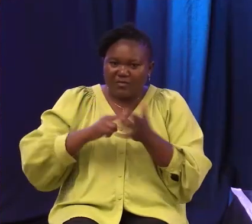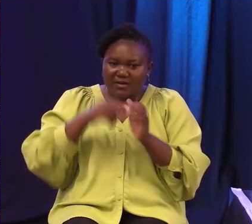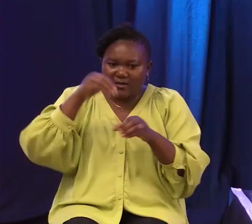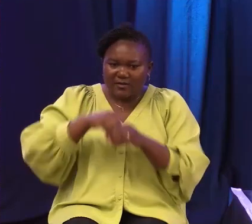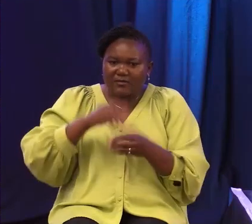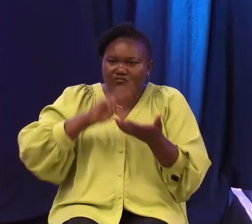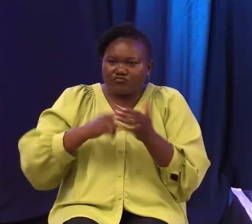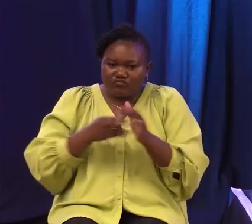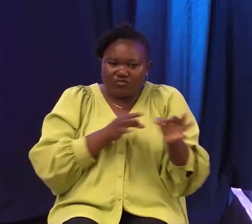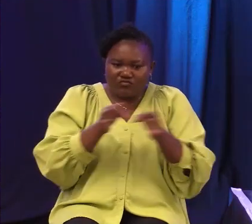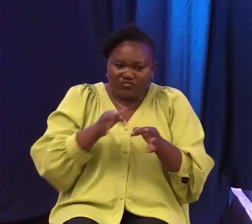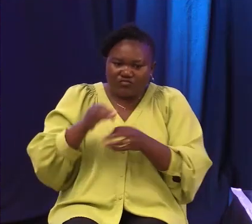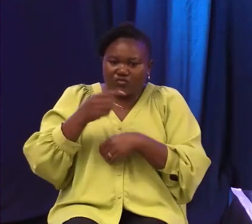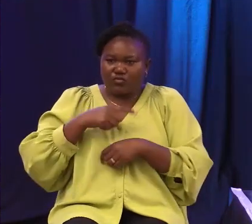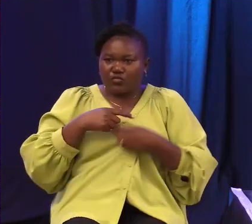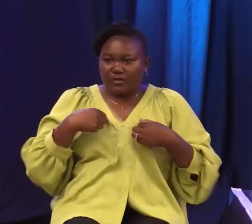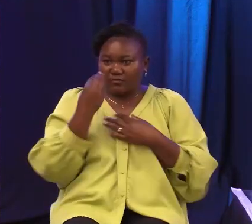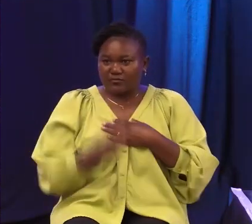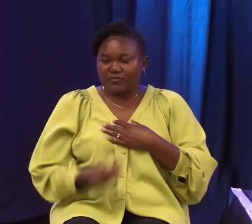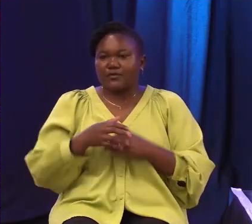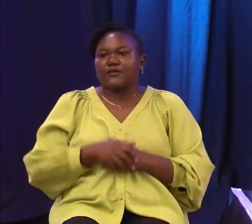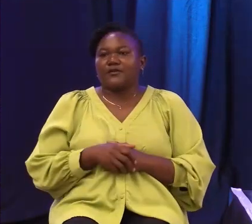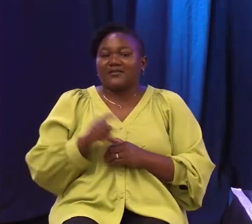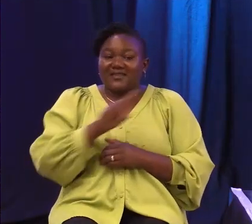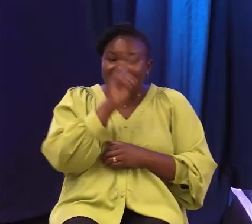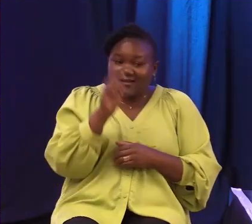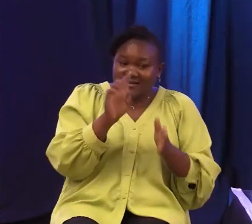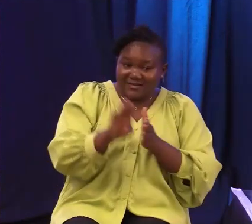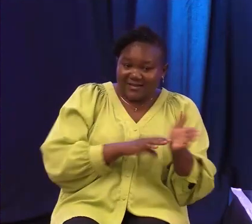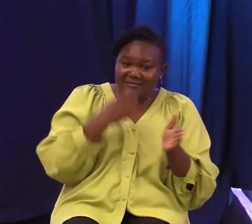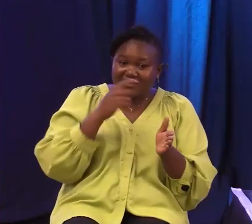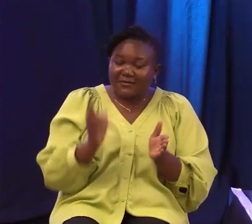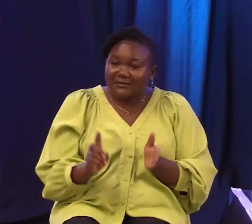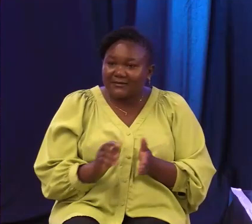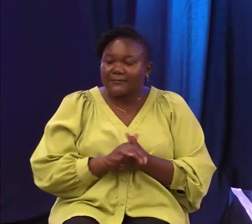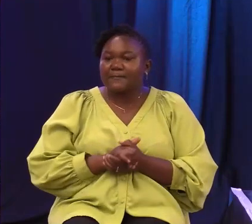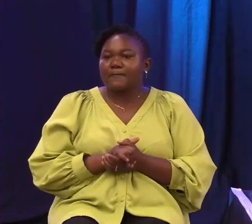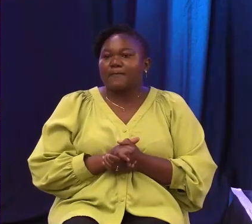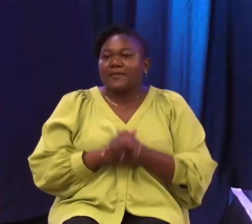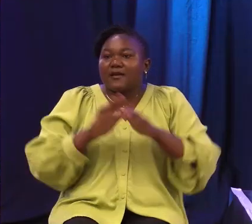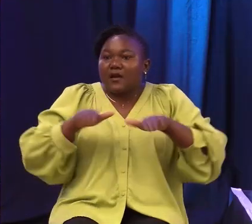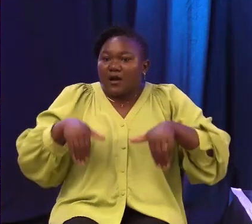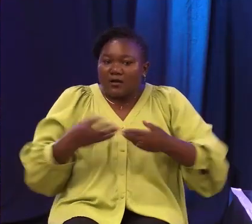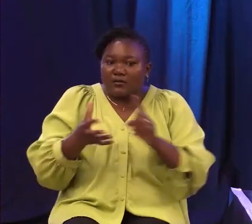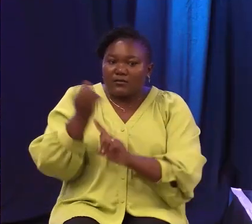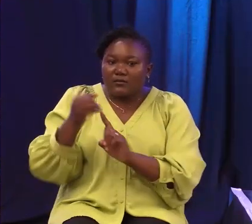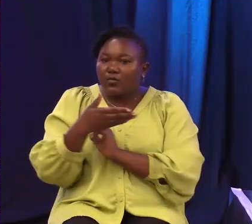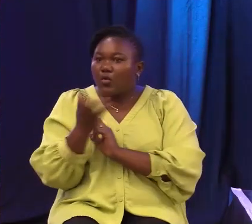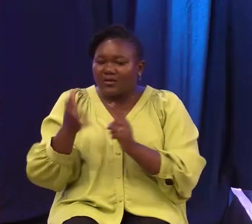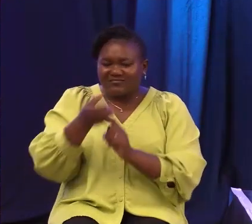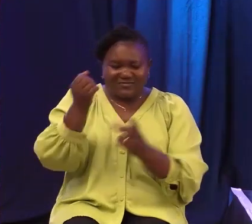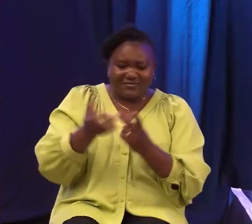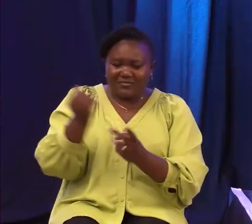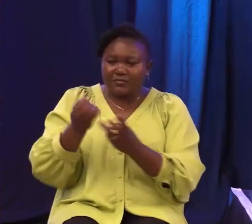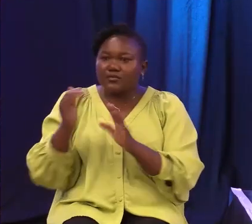best interest as children. And so the question arises, ladies and gentlemen, how does she achieve all of this?